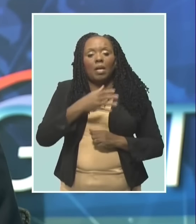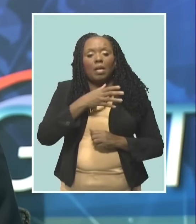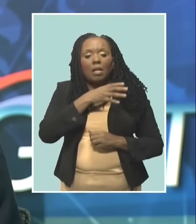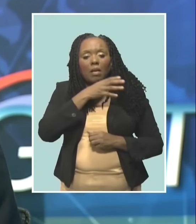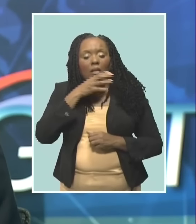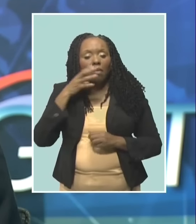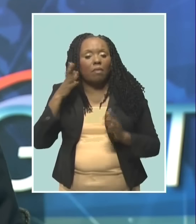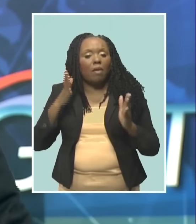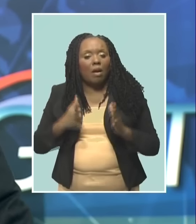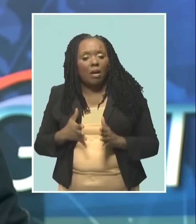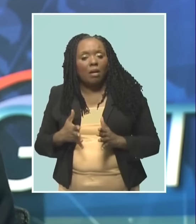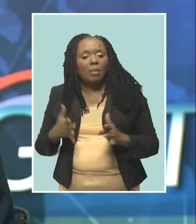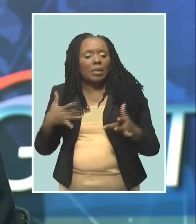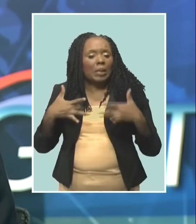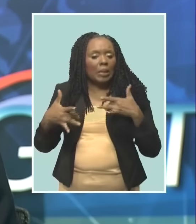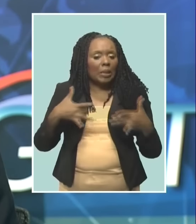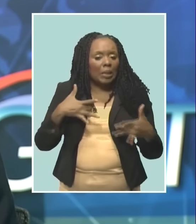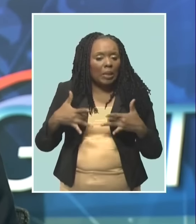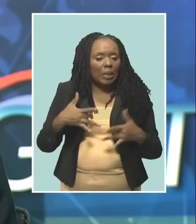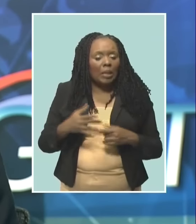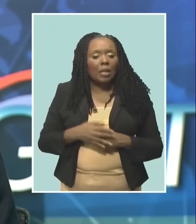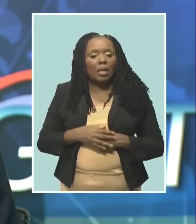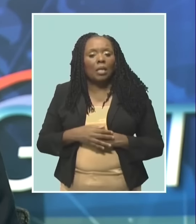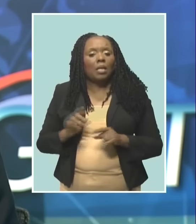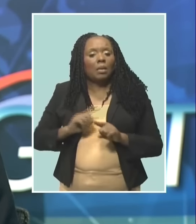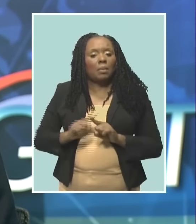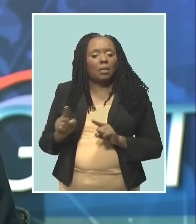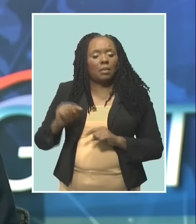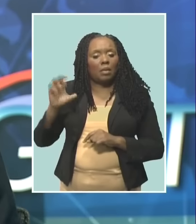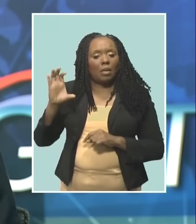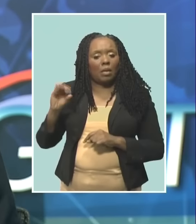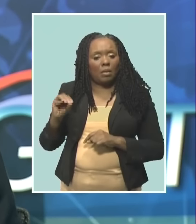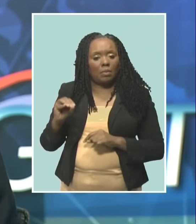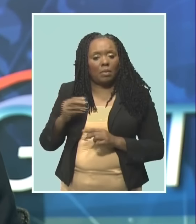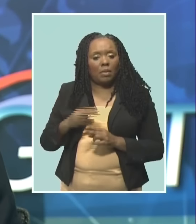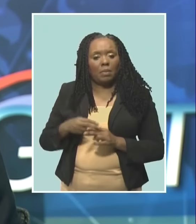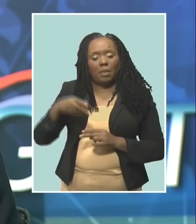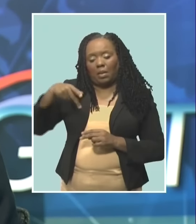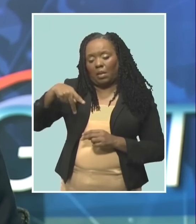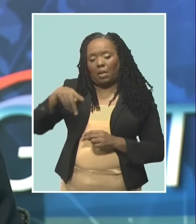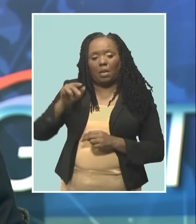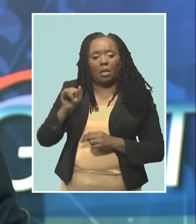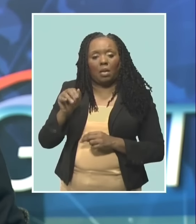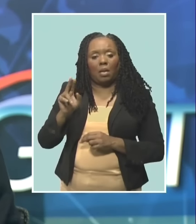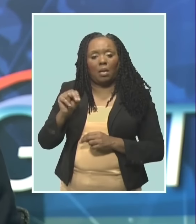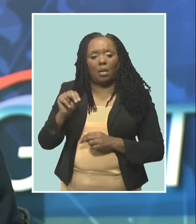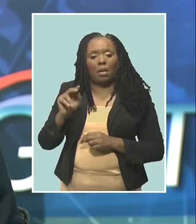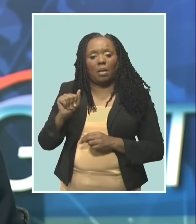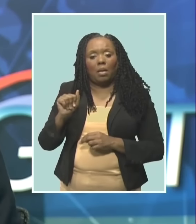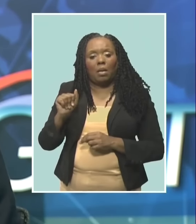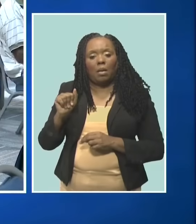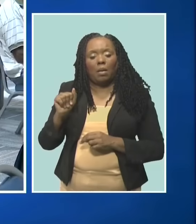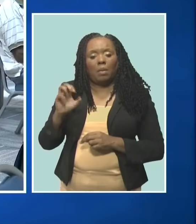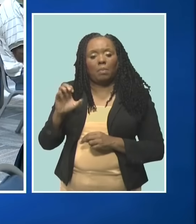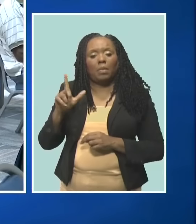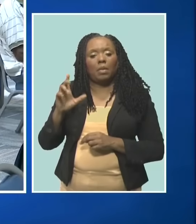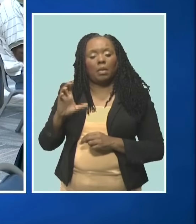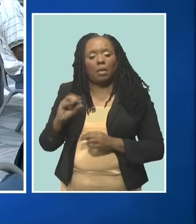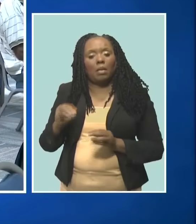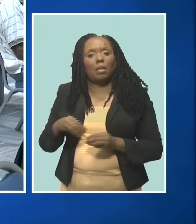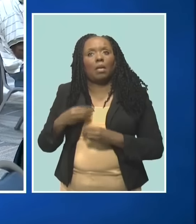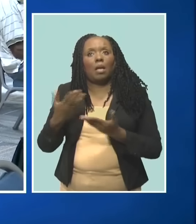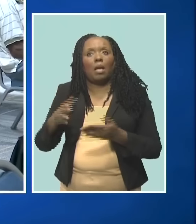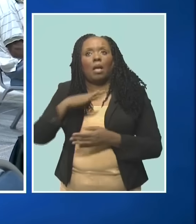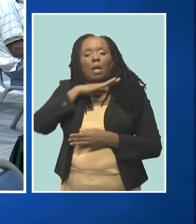local farmers, Pinnacle Feeds Limited is reintroducing pig starter feed to the market. Feed plant manager John